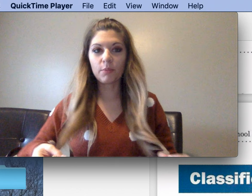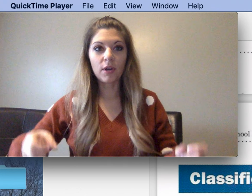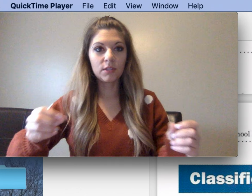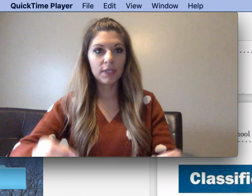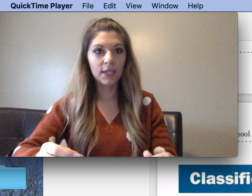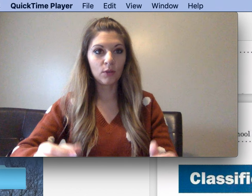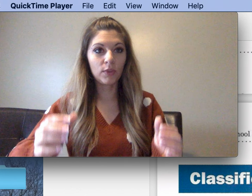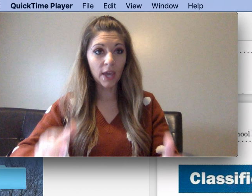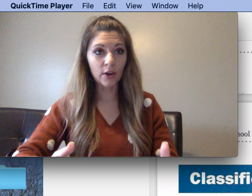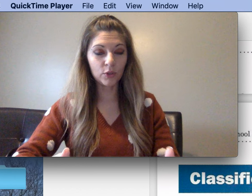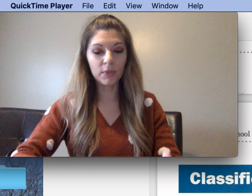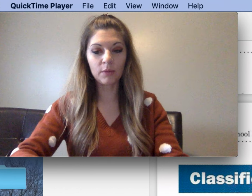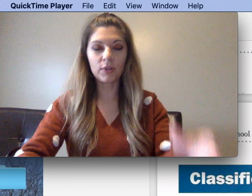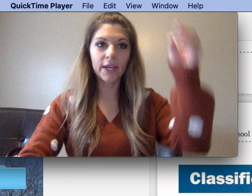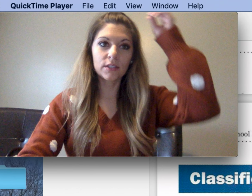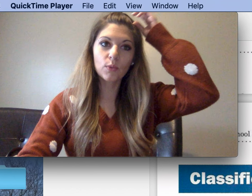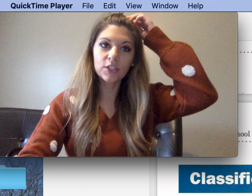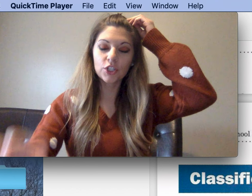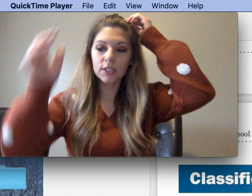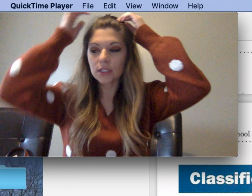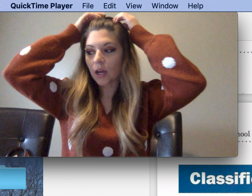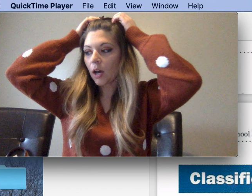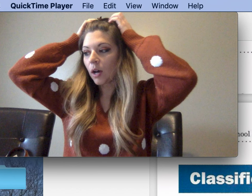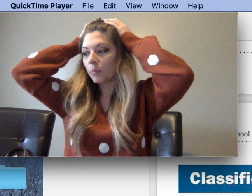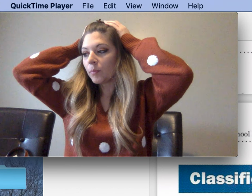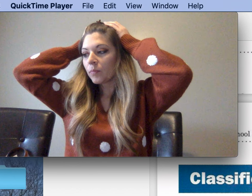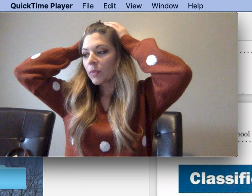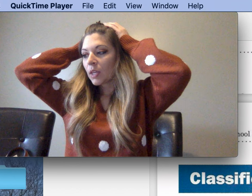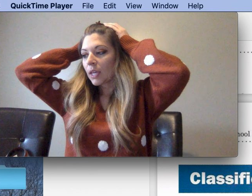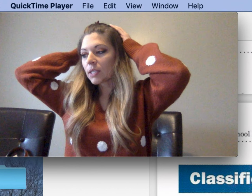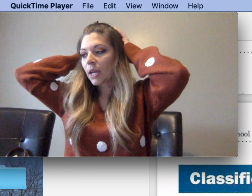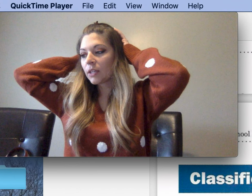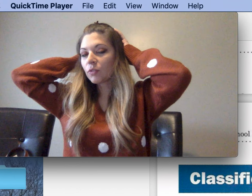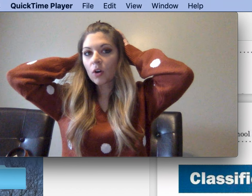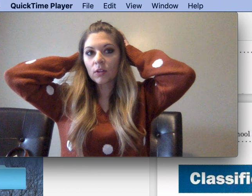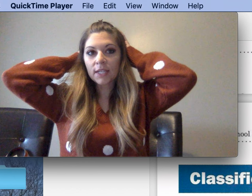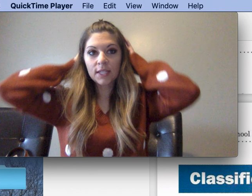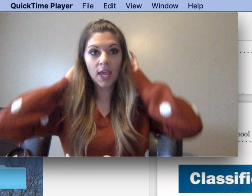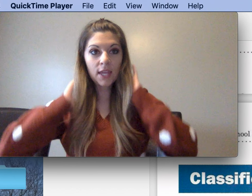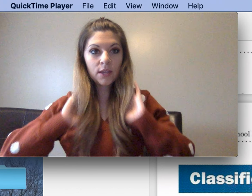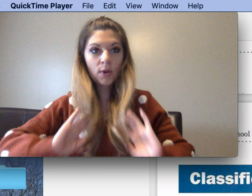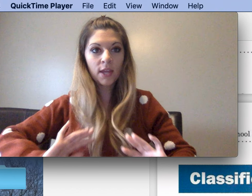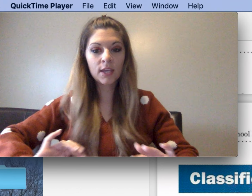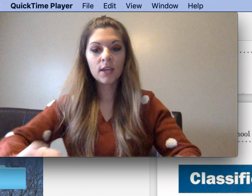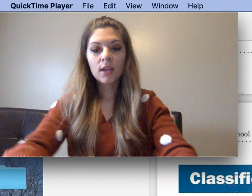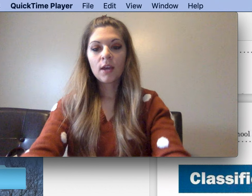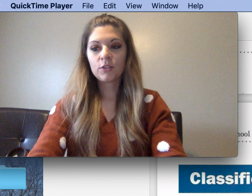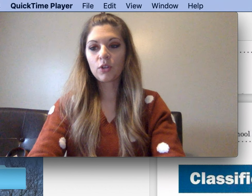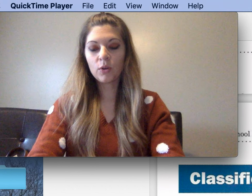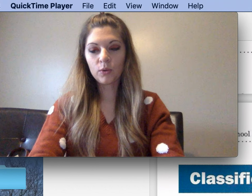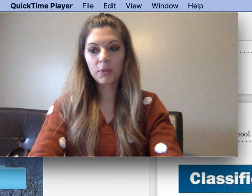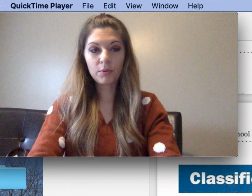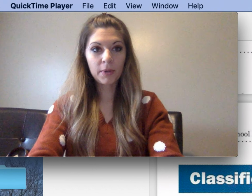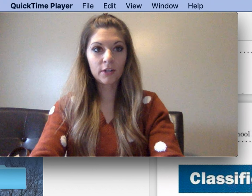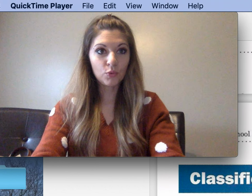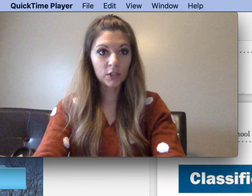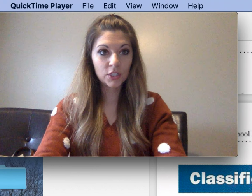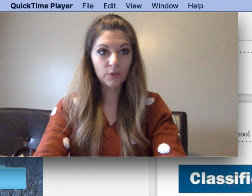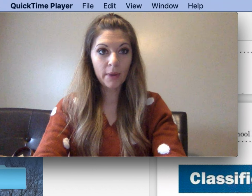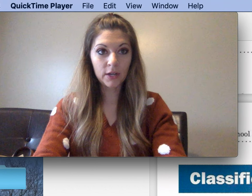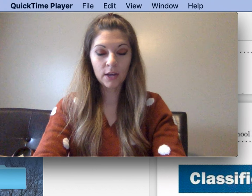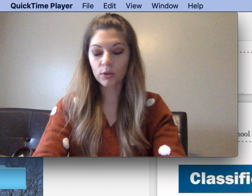information I possibly can without you being able to ask questions. It's a kind of long lesson anyway, so be prepared